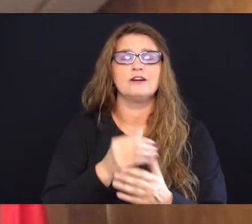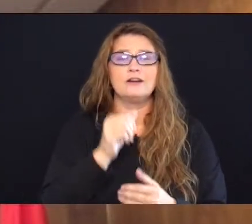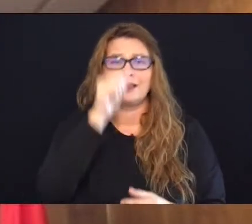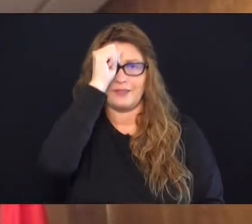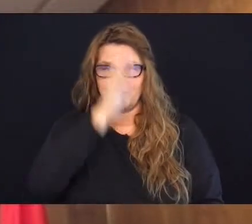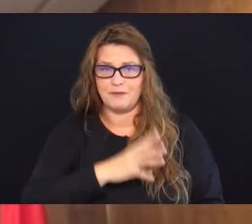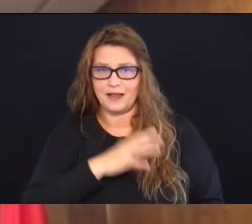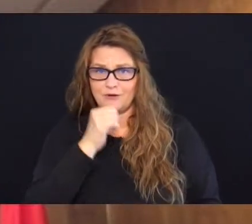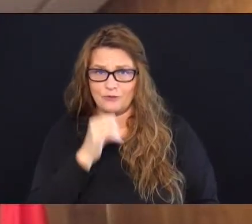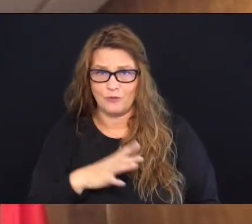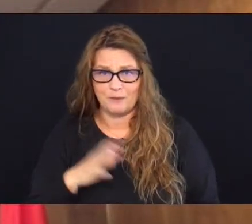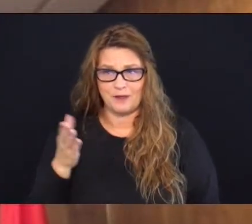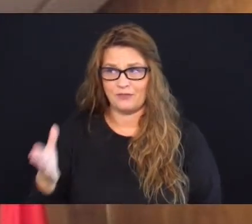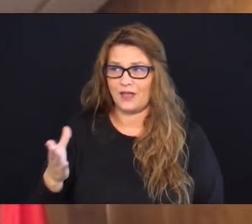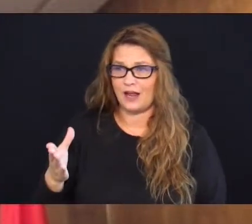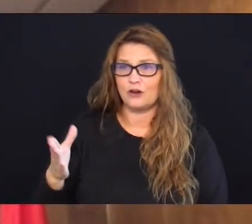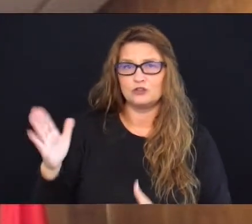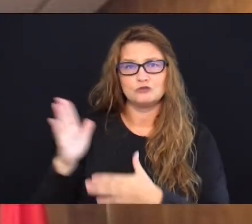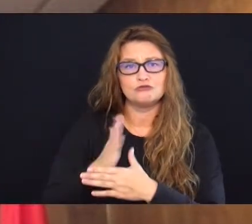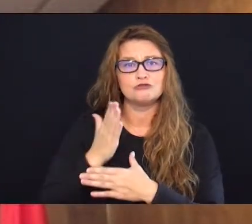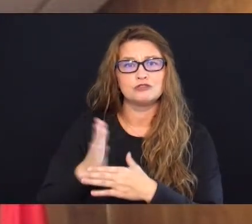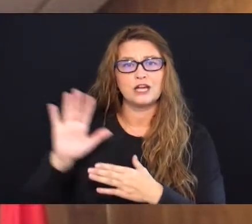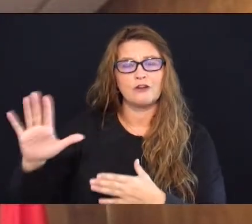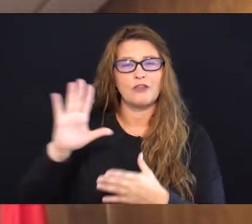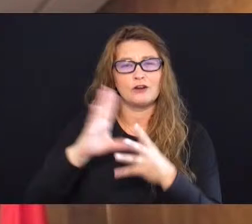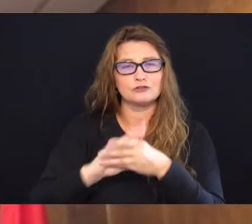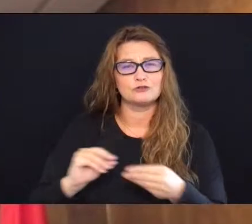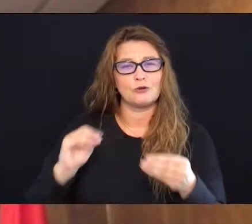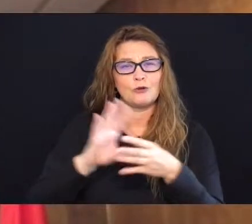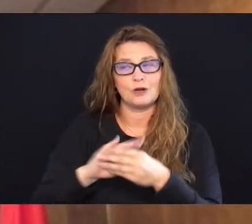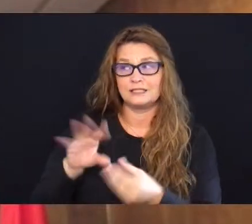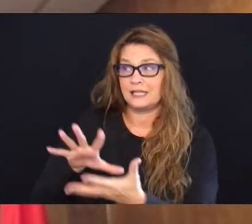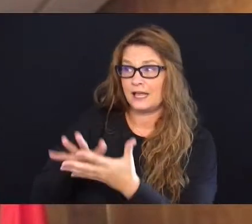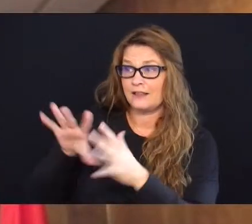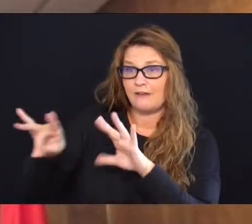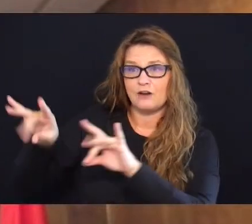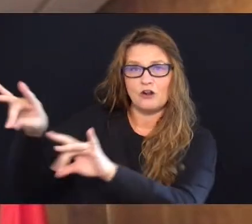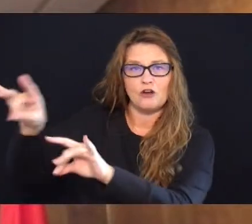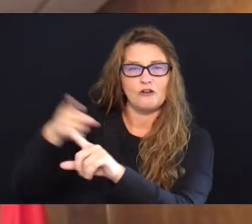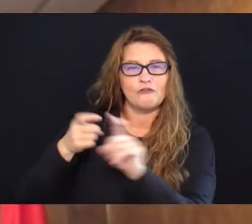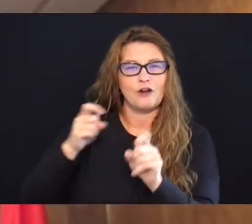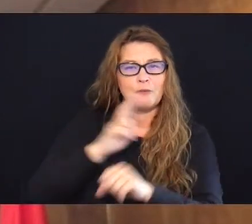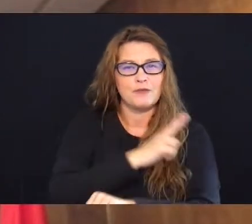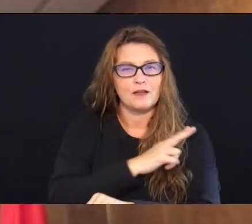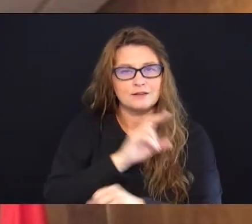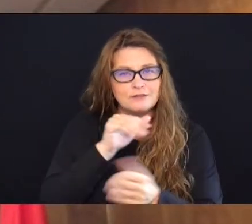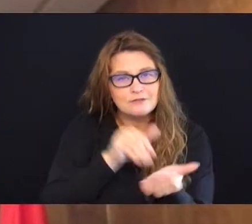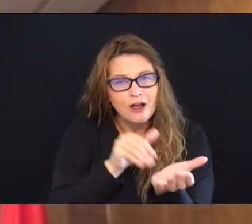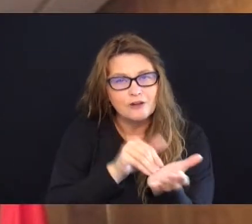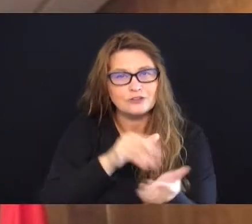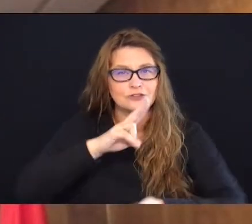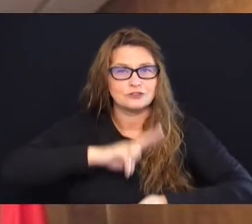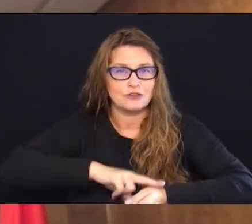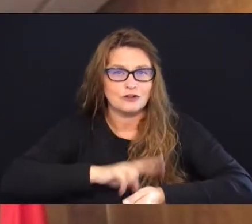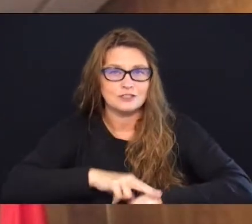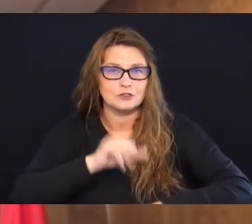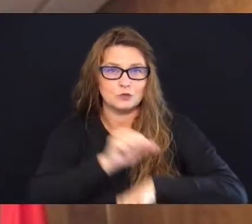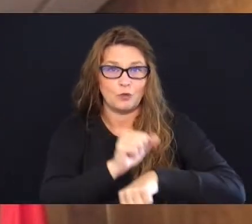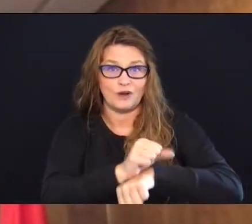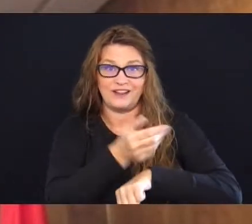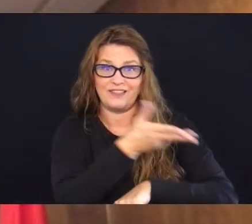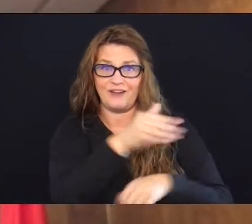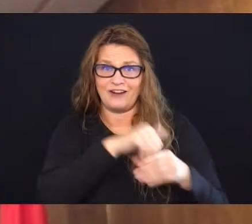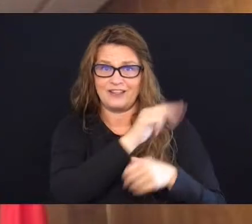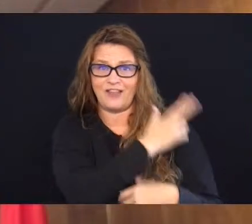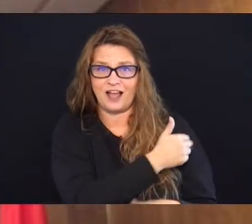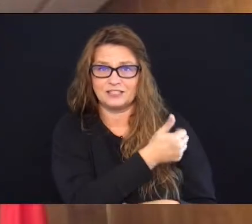stories that they learned from those nurses and doctors and administrators in those hospitals, because they've been dealing with this now for